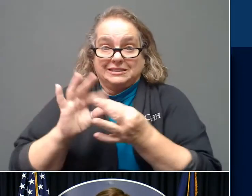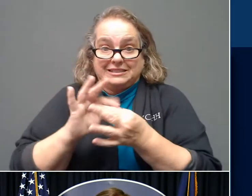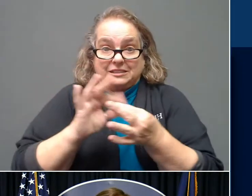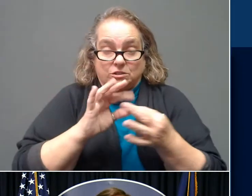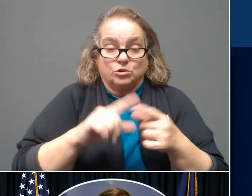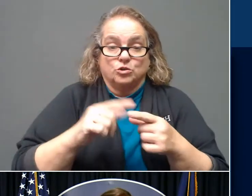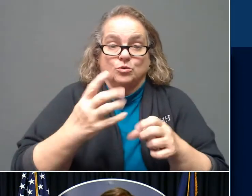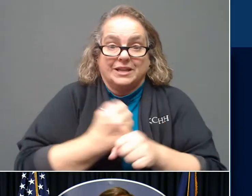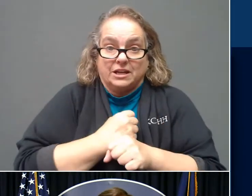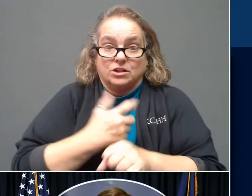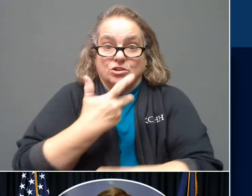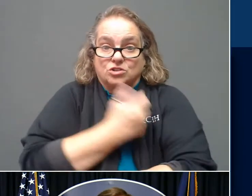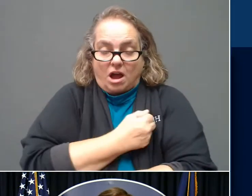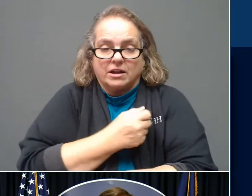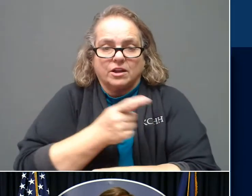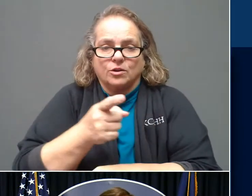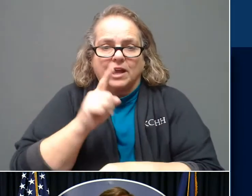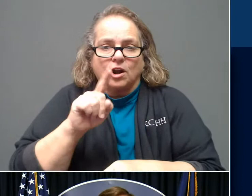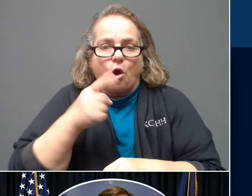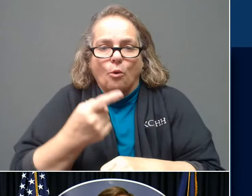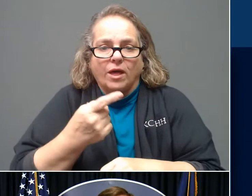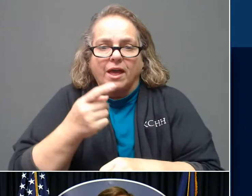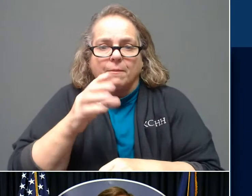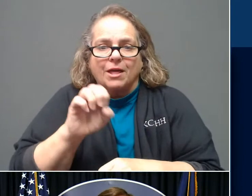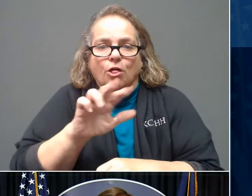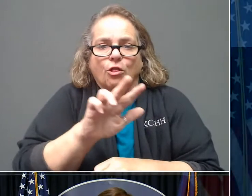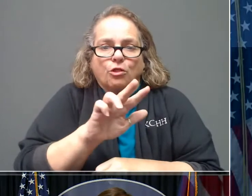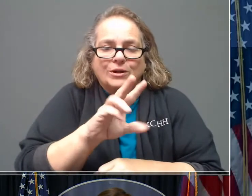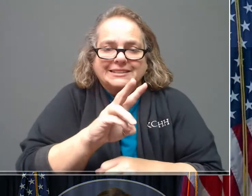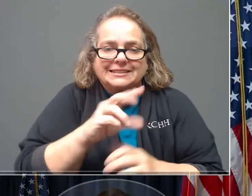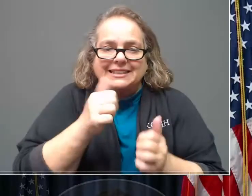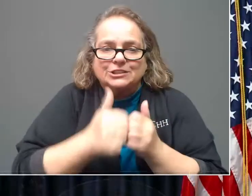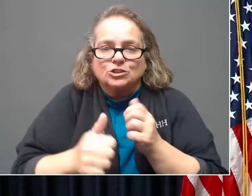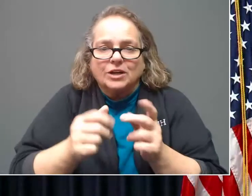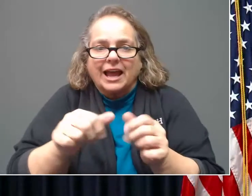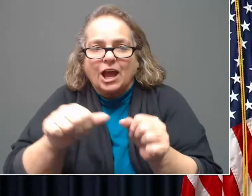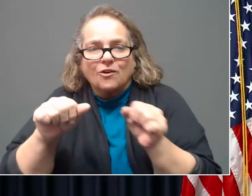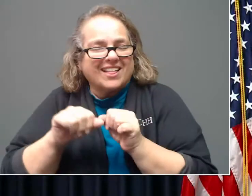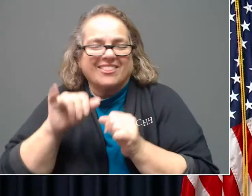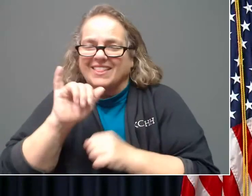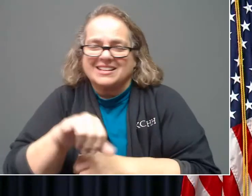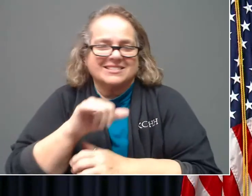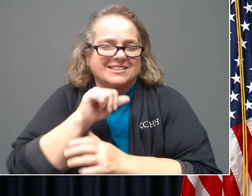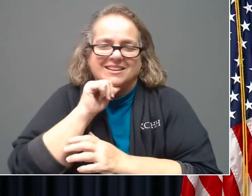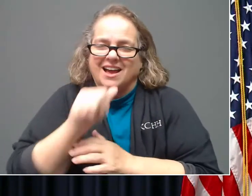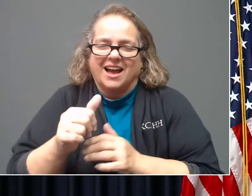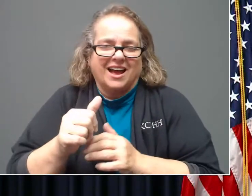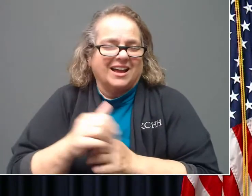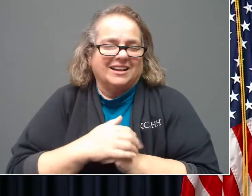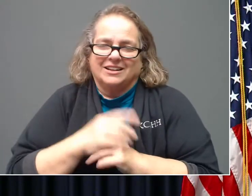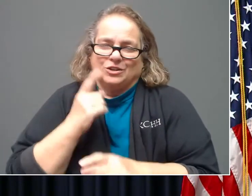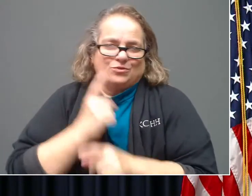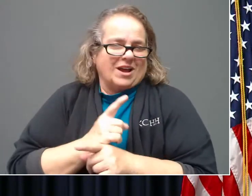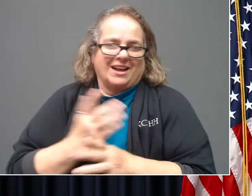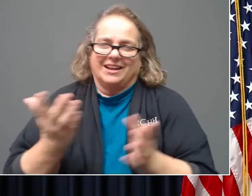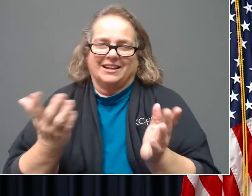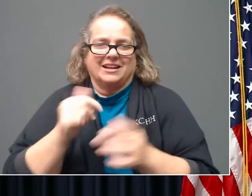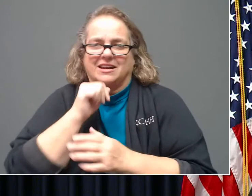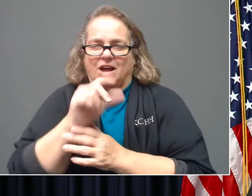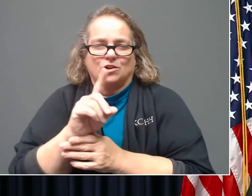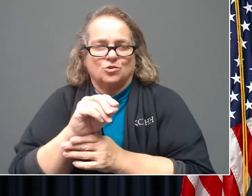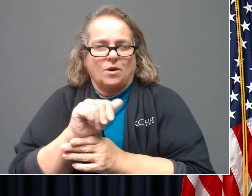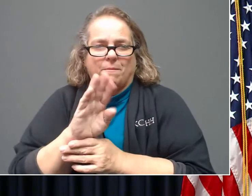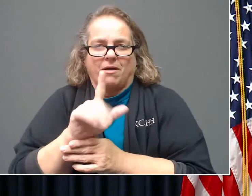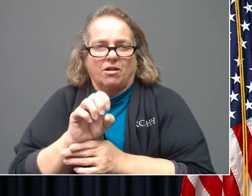vaccinated. I hope we can understand that that's just not doable. And so to all those providers out there, please understand that what